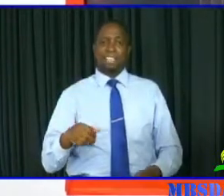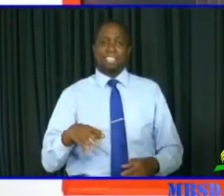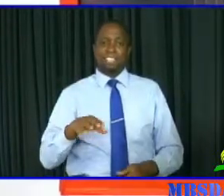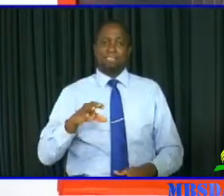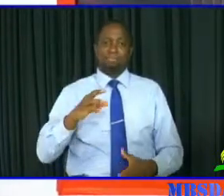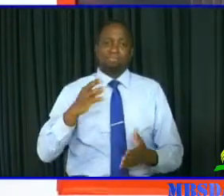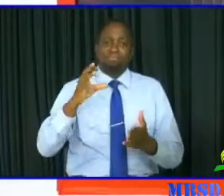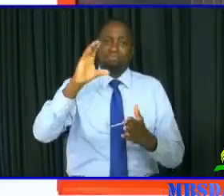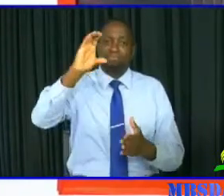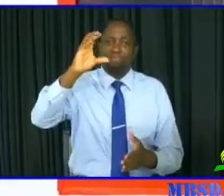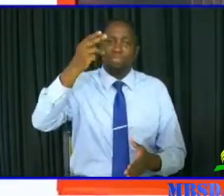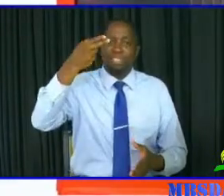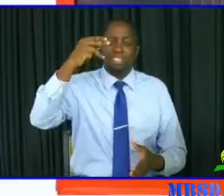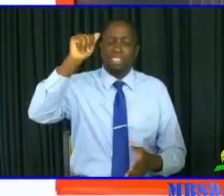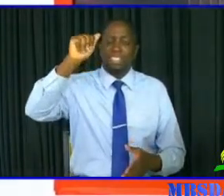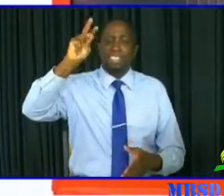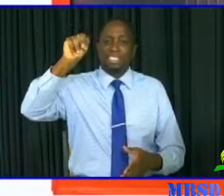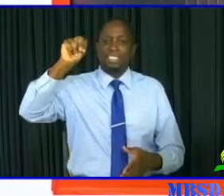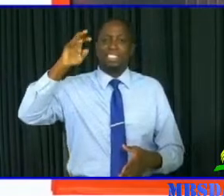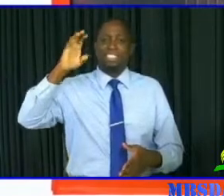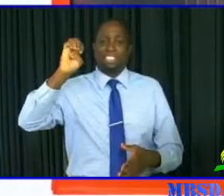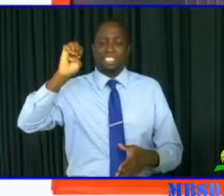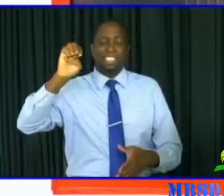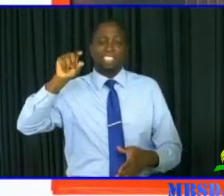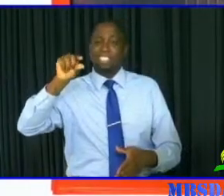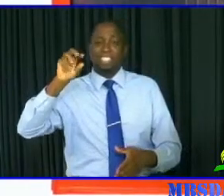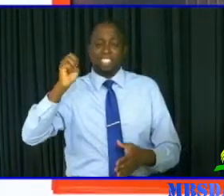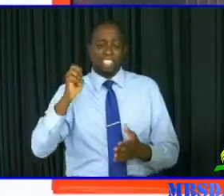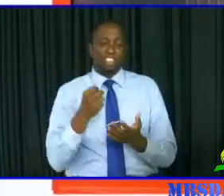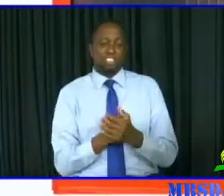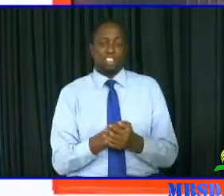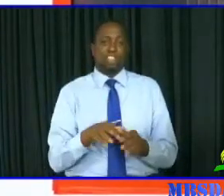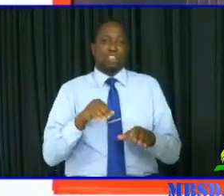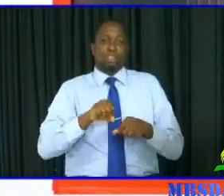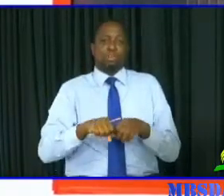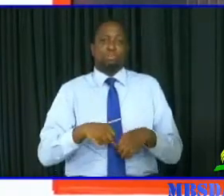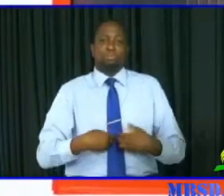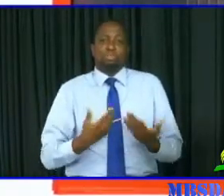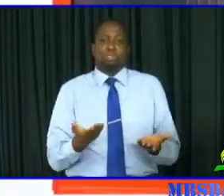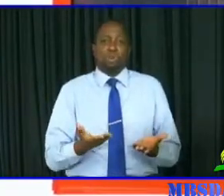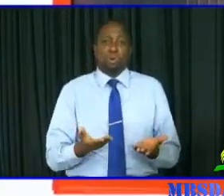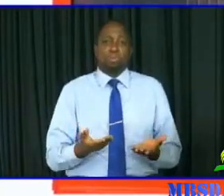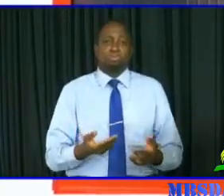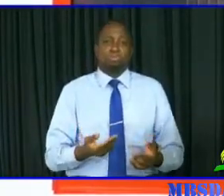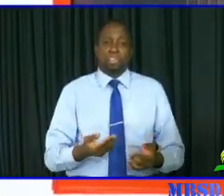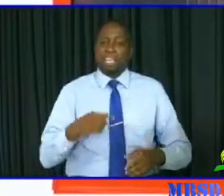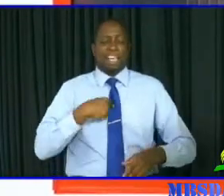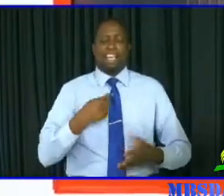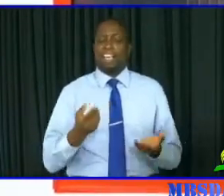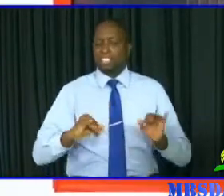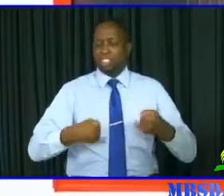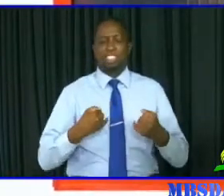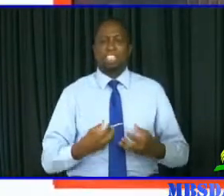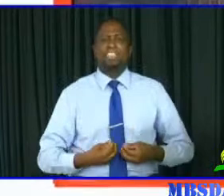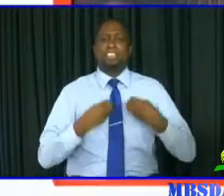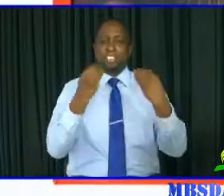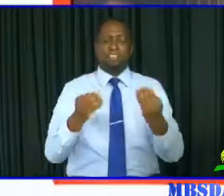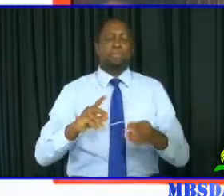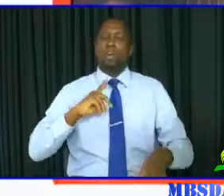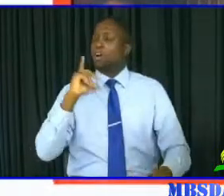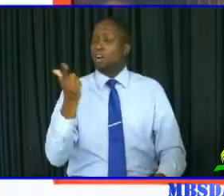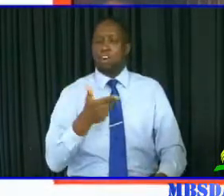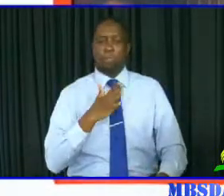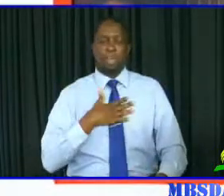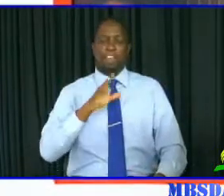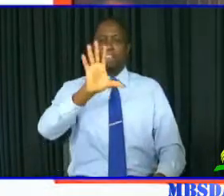$200 then would be worth much more than $500 now, but I didn't mind giving it up because I was going